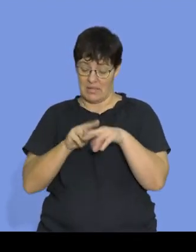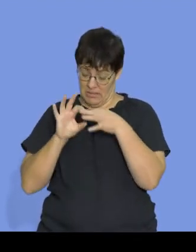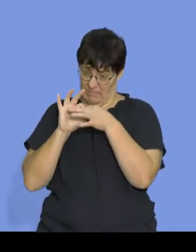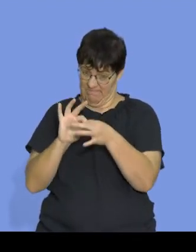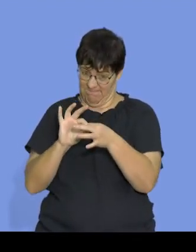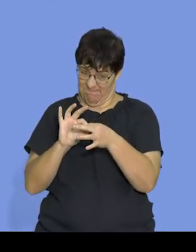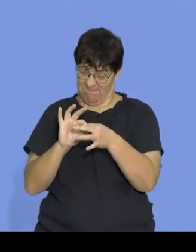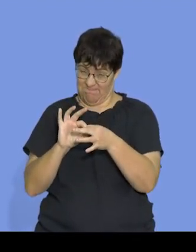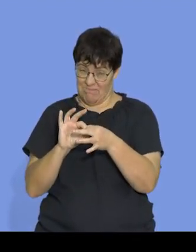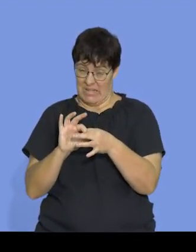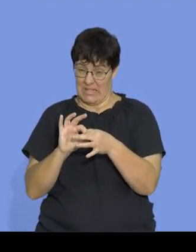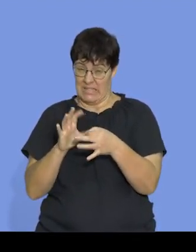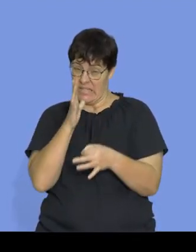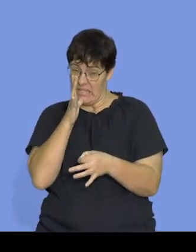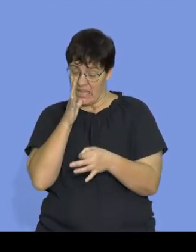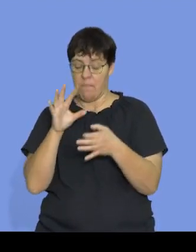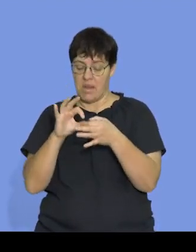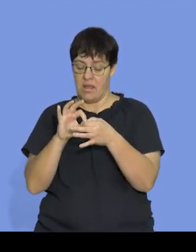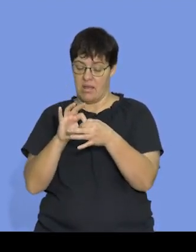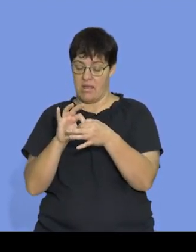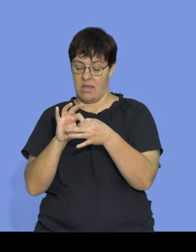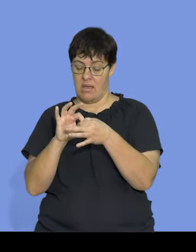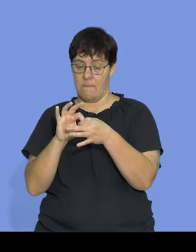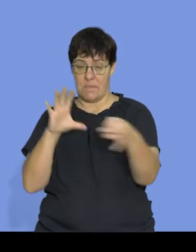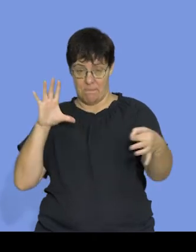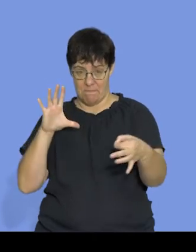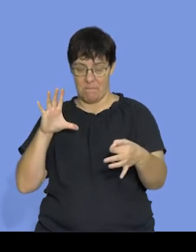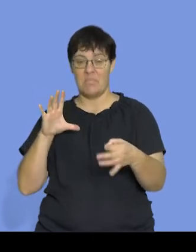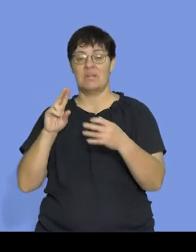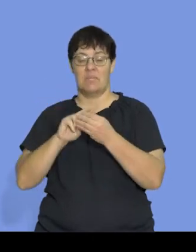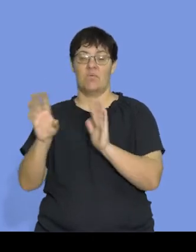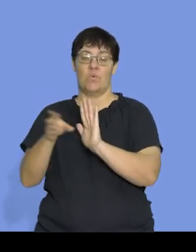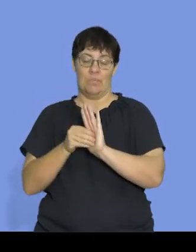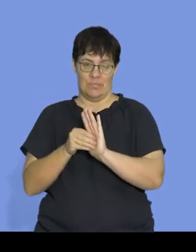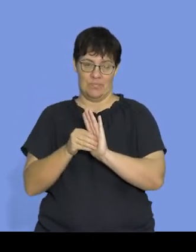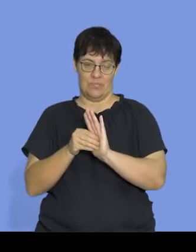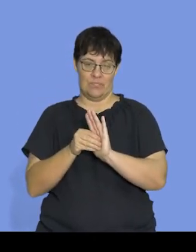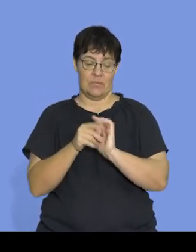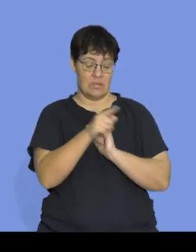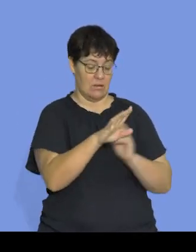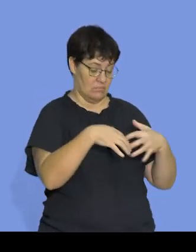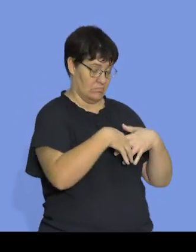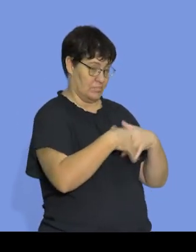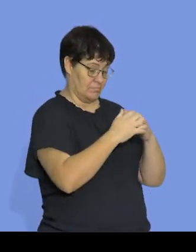So, and then also energy is released, okay,